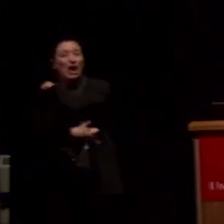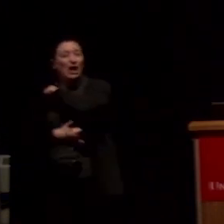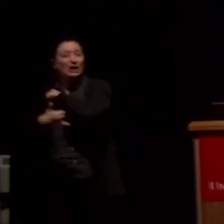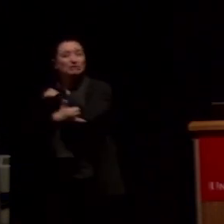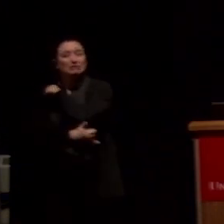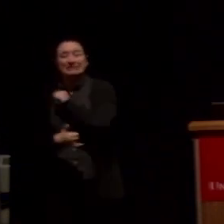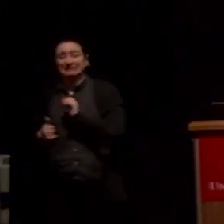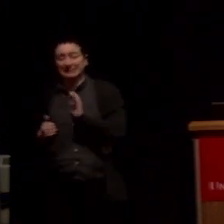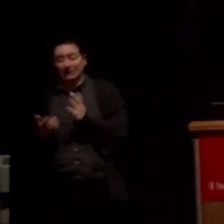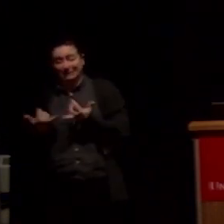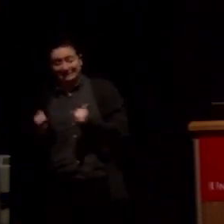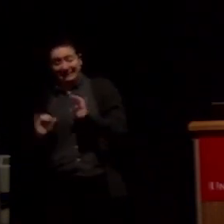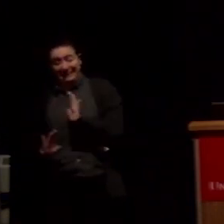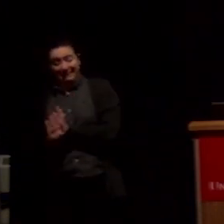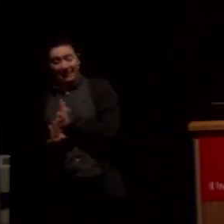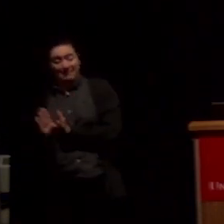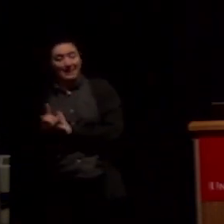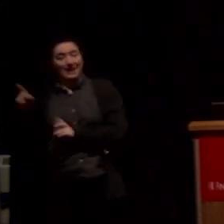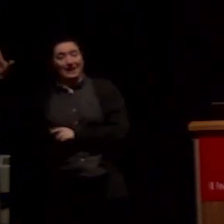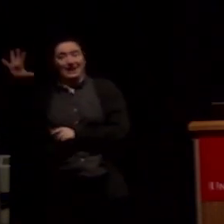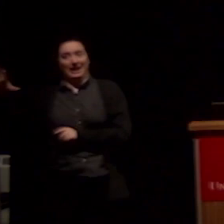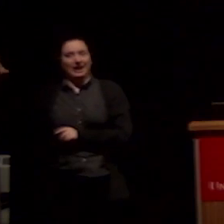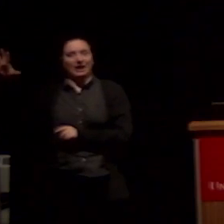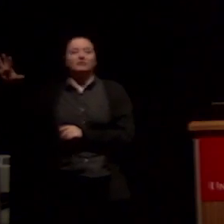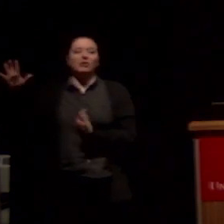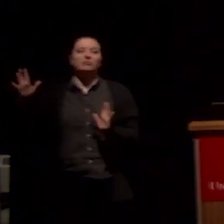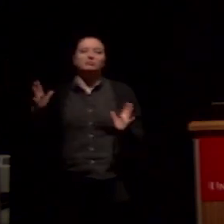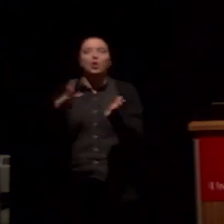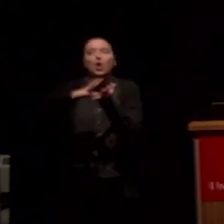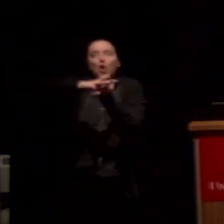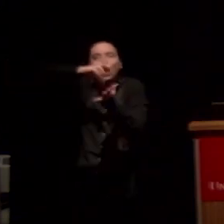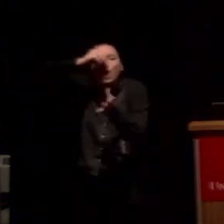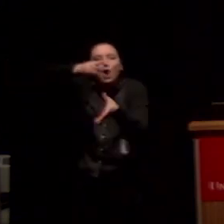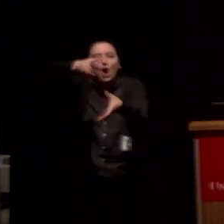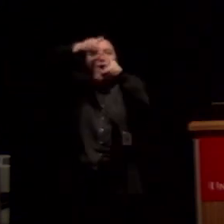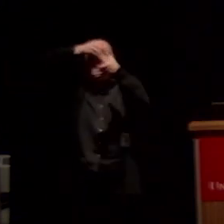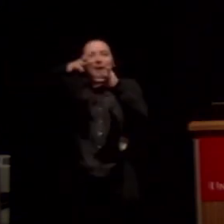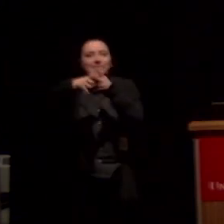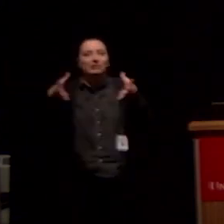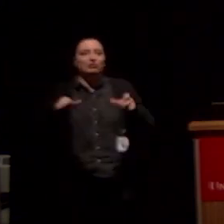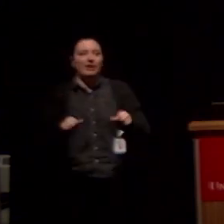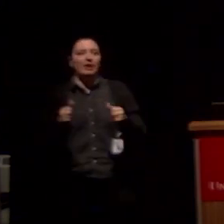you can and take them with you throughout your public health careers.